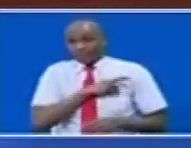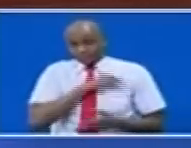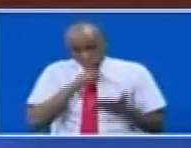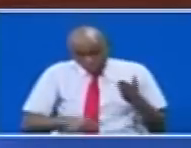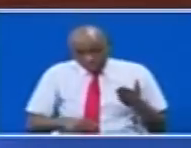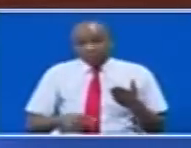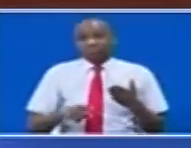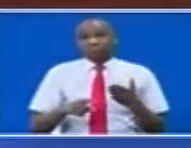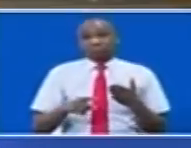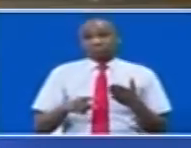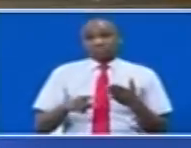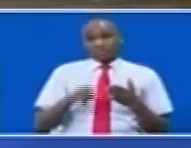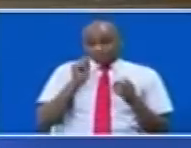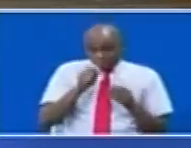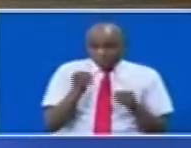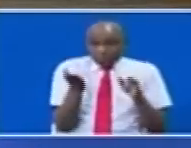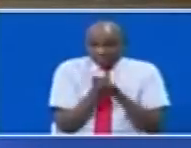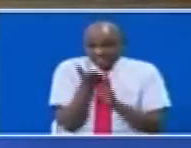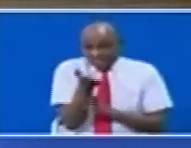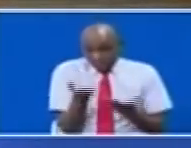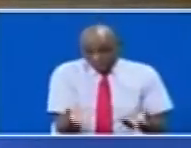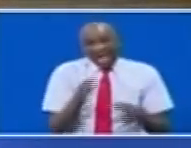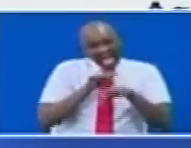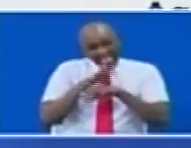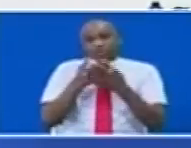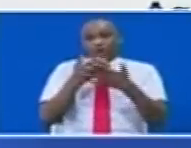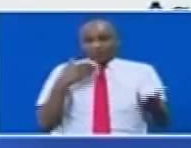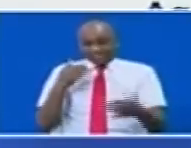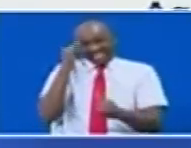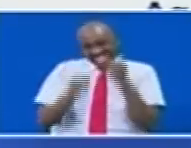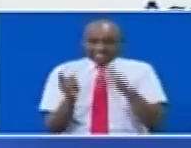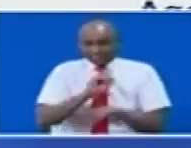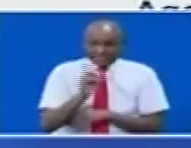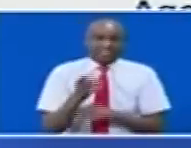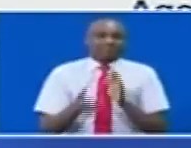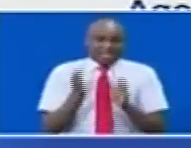filing the returns, and the need to file them early enough to avoid the last-minute rush.